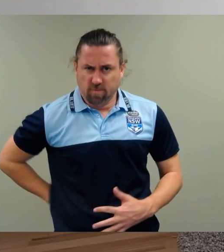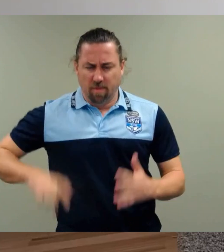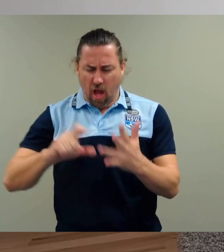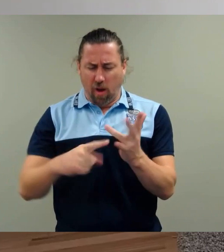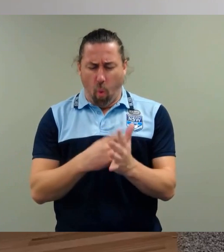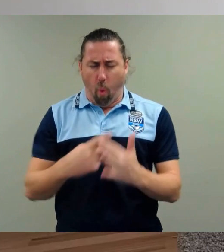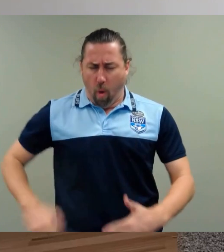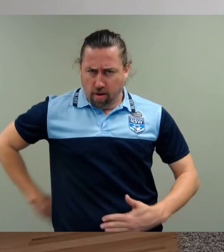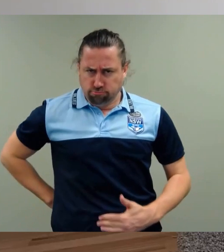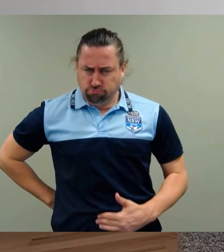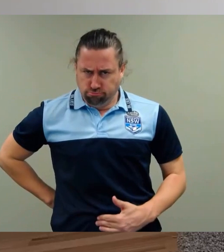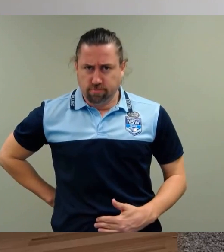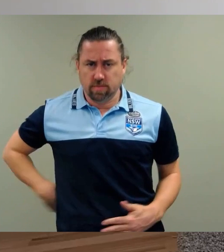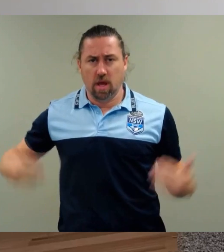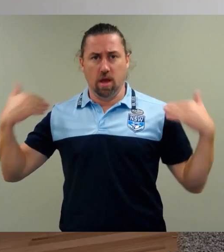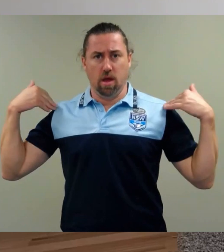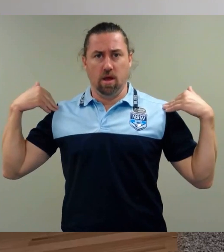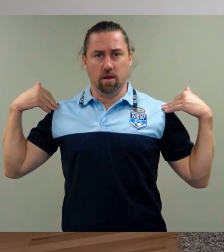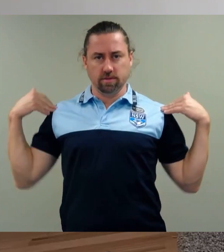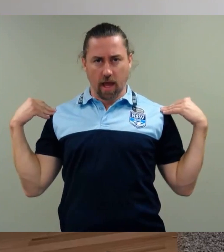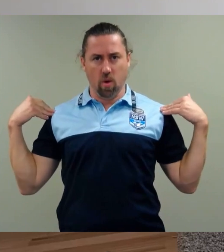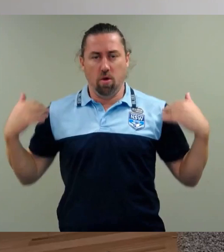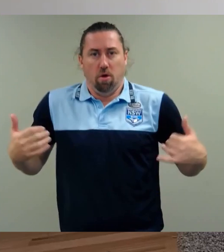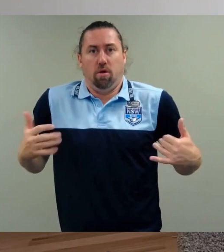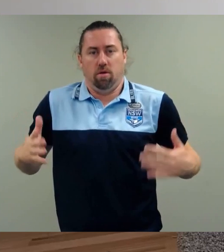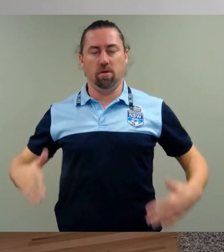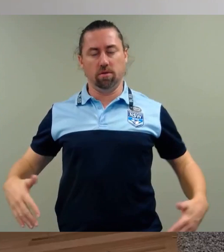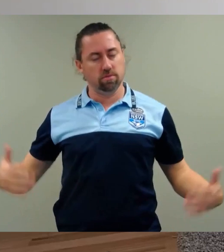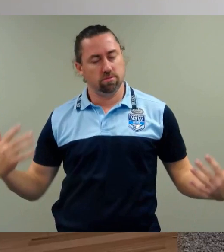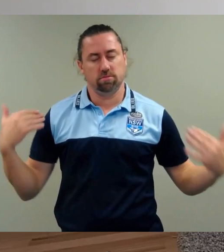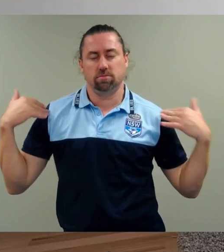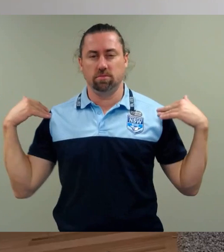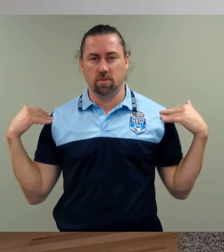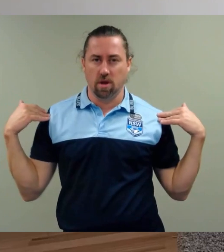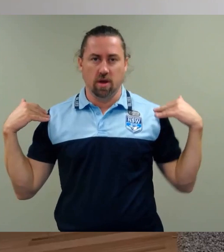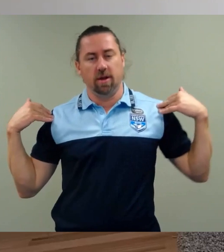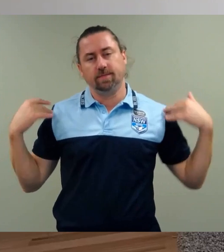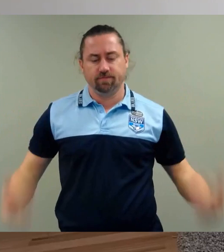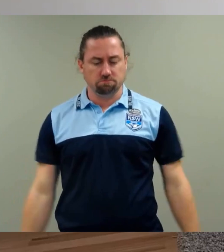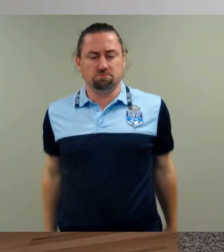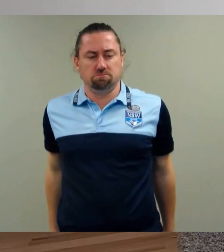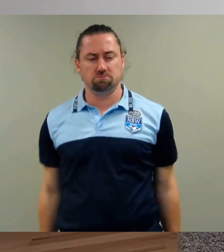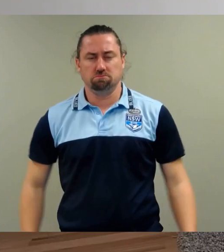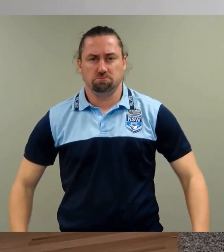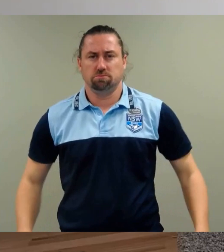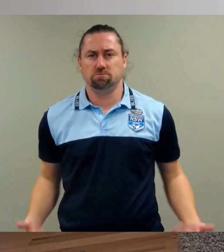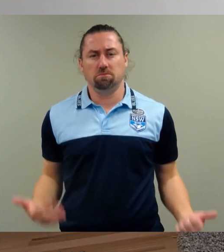nice and tight. Roll your shoulders back and down, keeping the arms to the side of the body, letting them hang